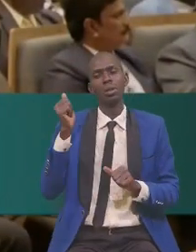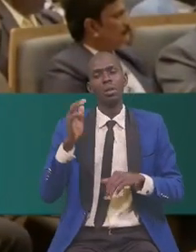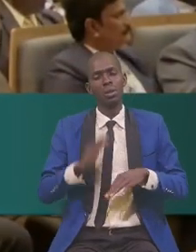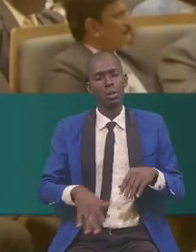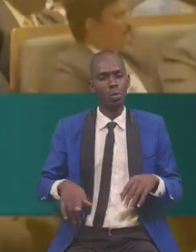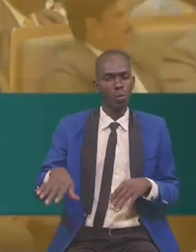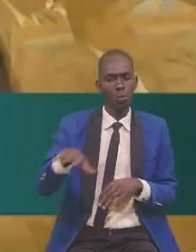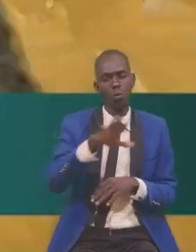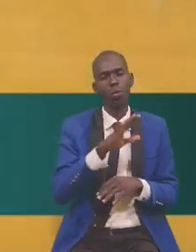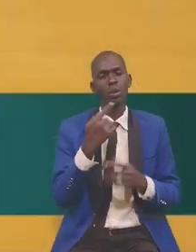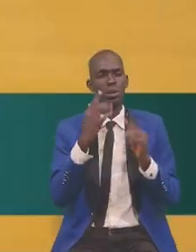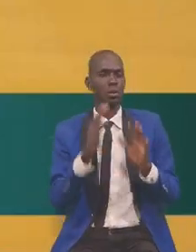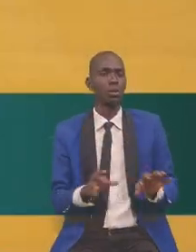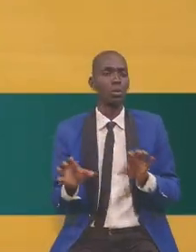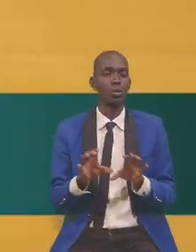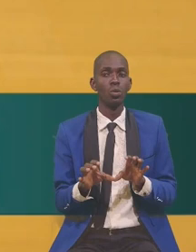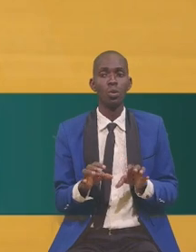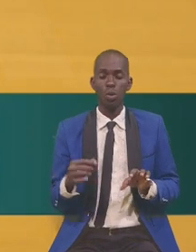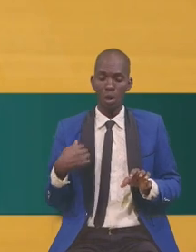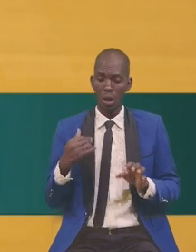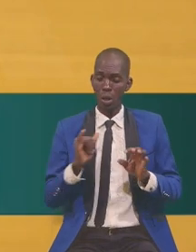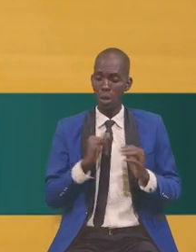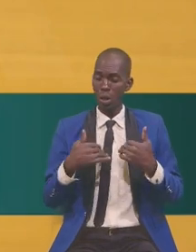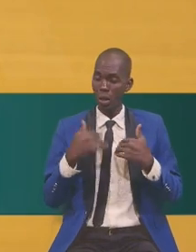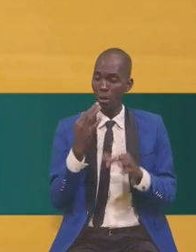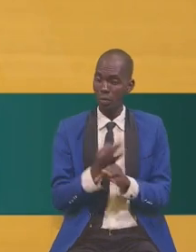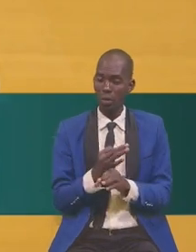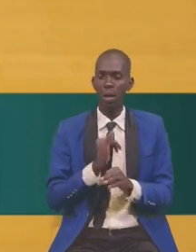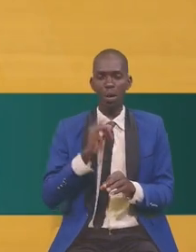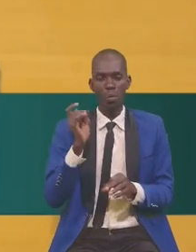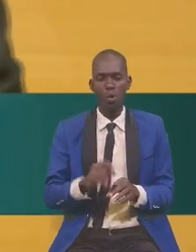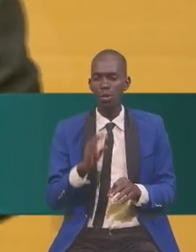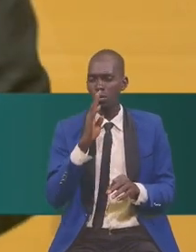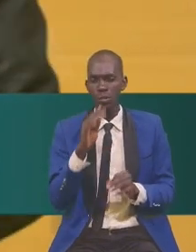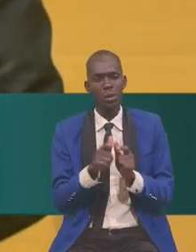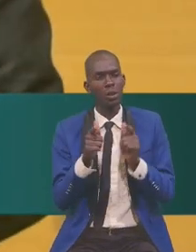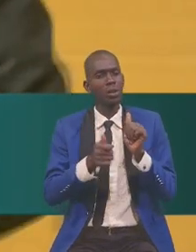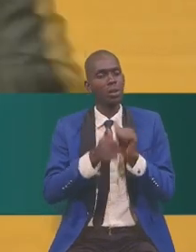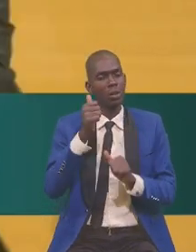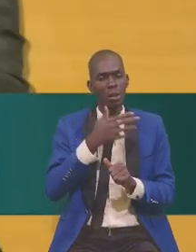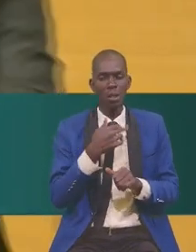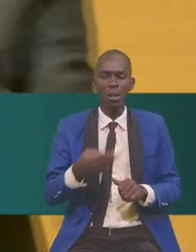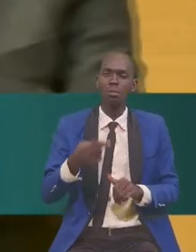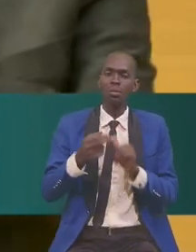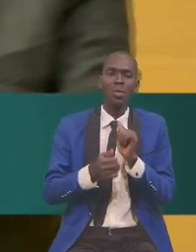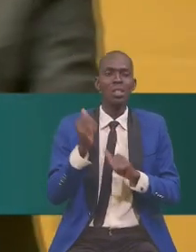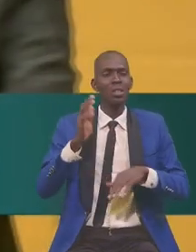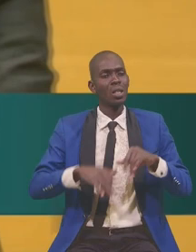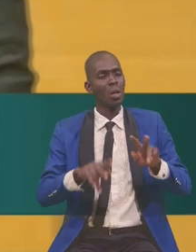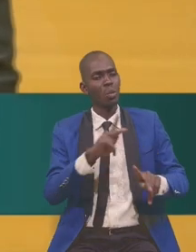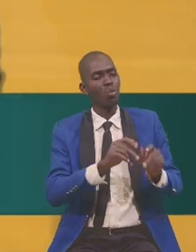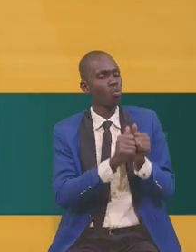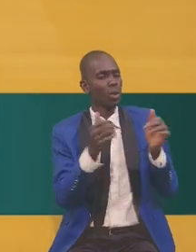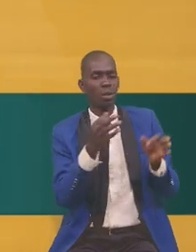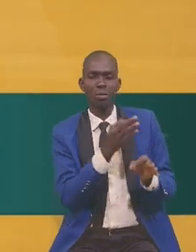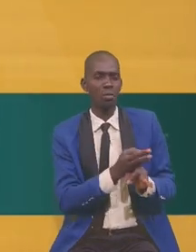have no grace. With faith, I should be greater, higher than those who have no faith. With the prophecy,